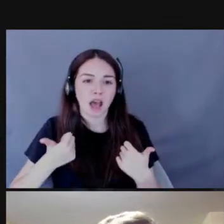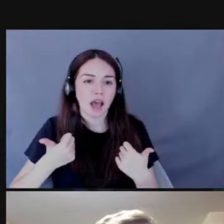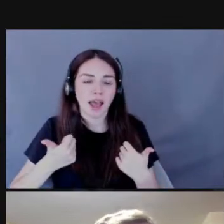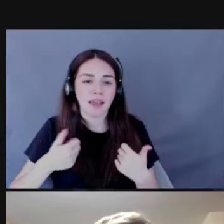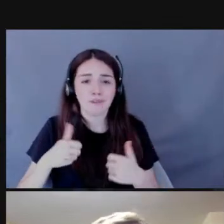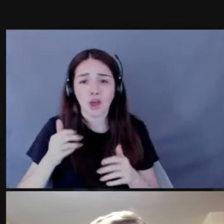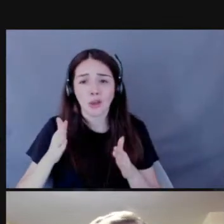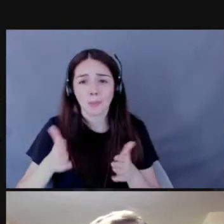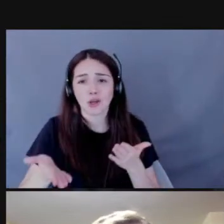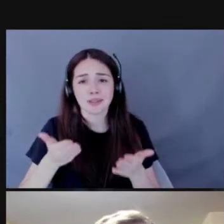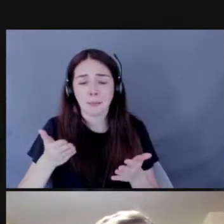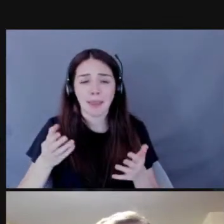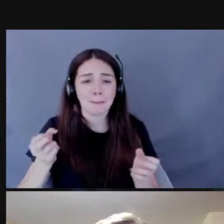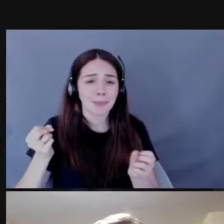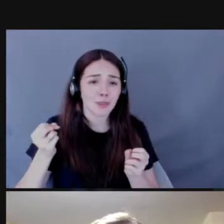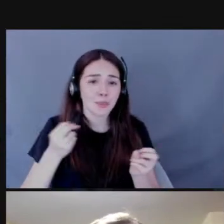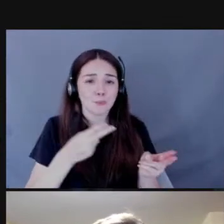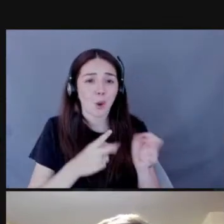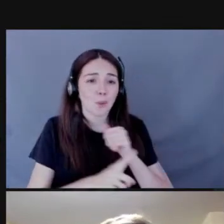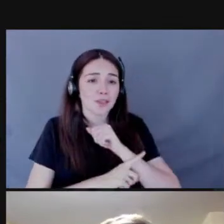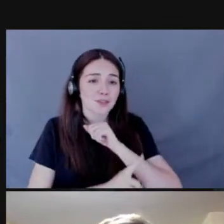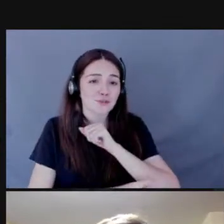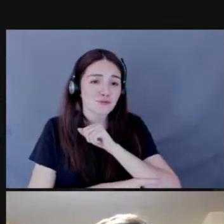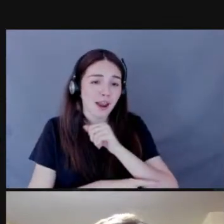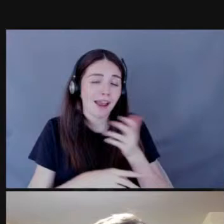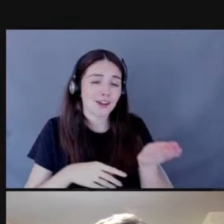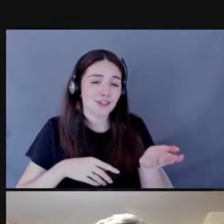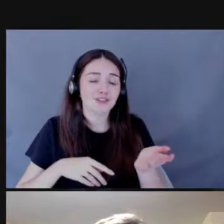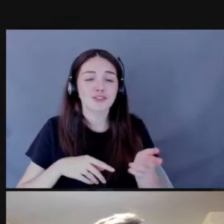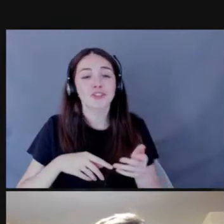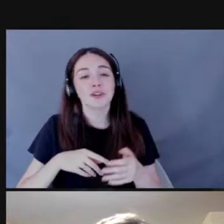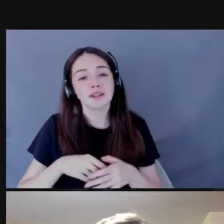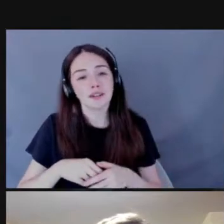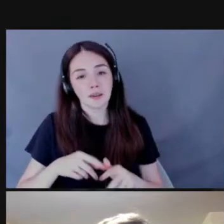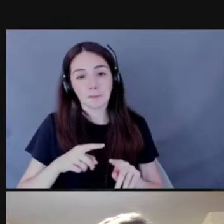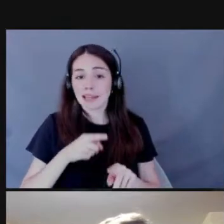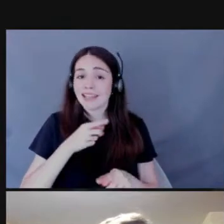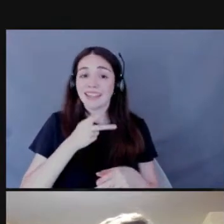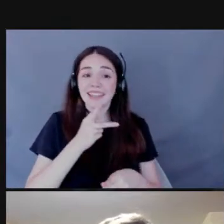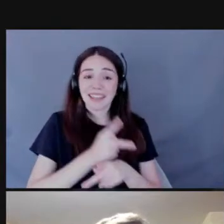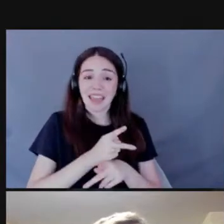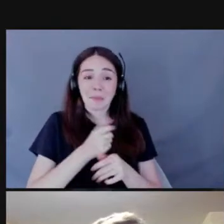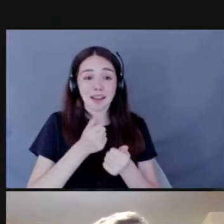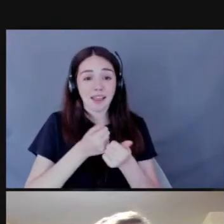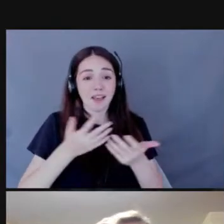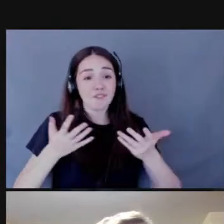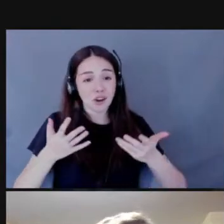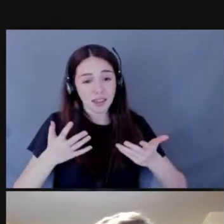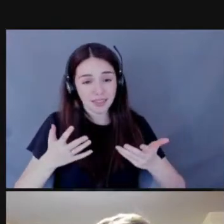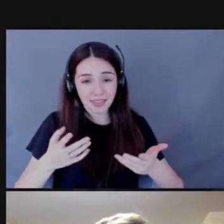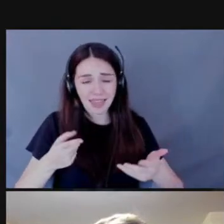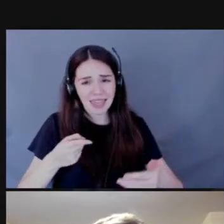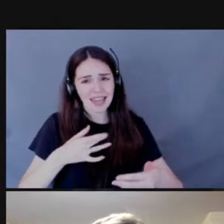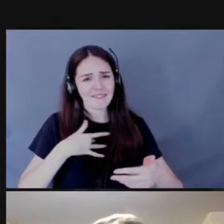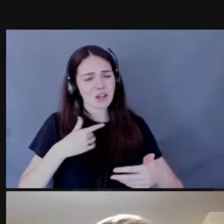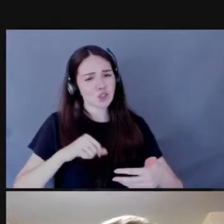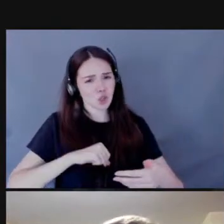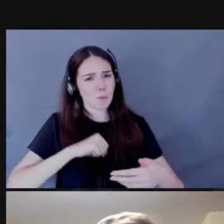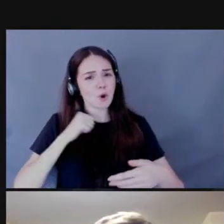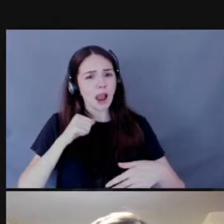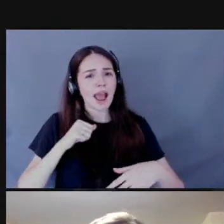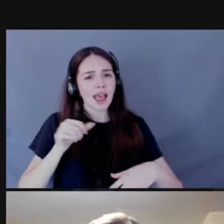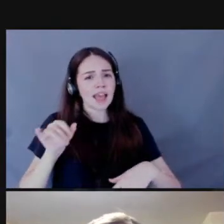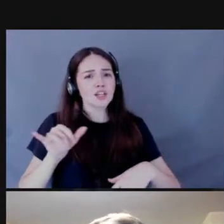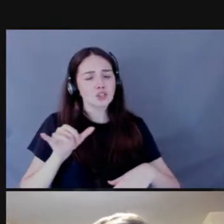have thrown it all away, but he had kept all of this stuff and had such pride about it. I think